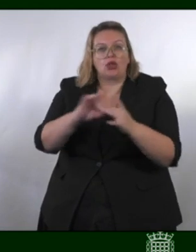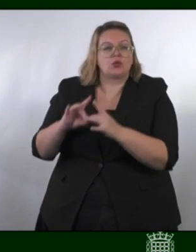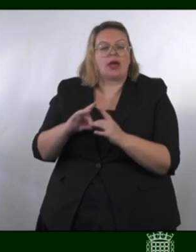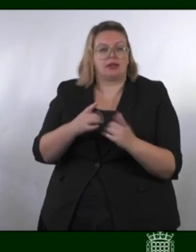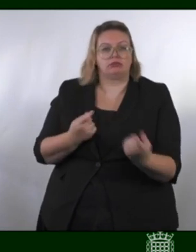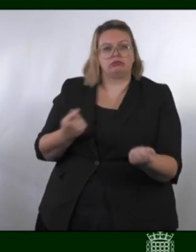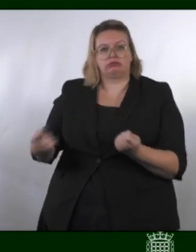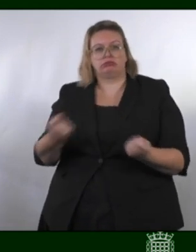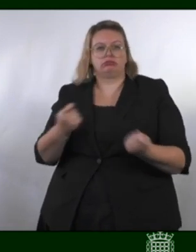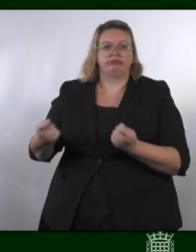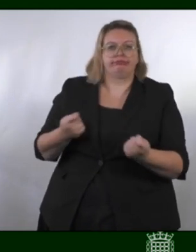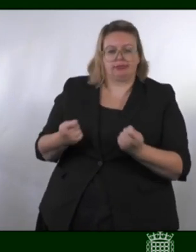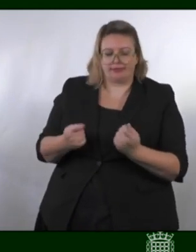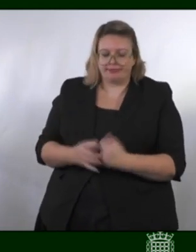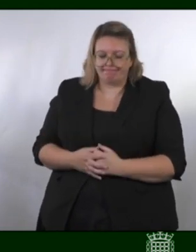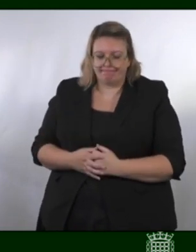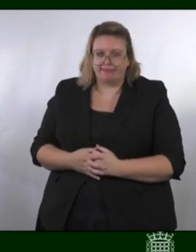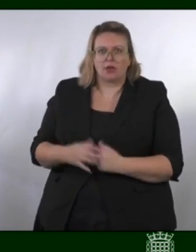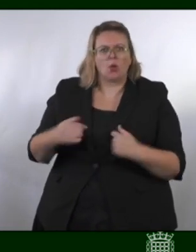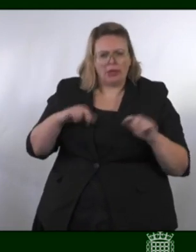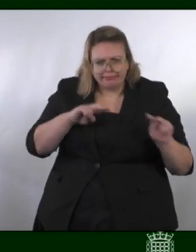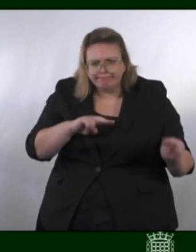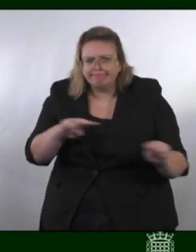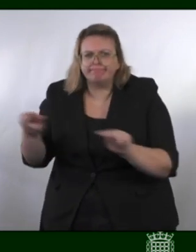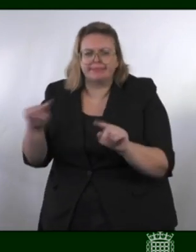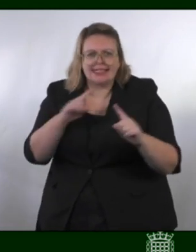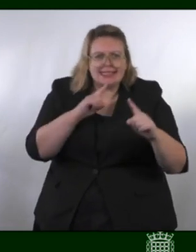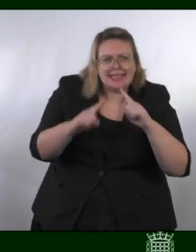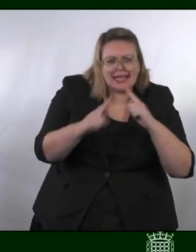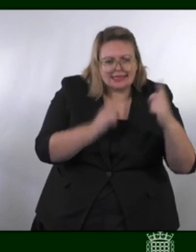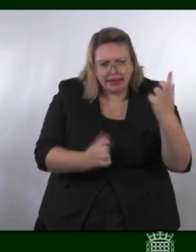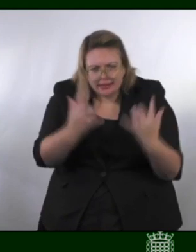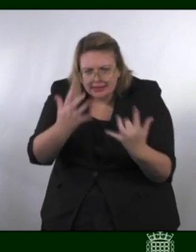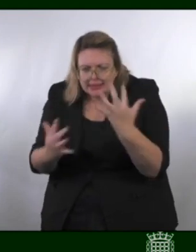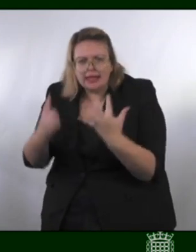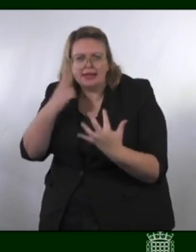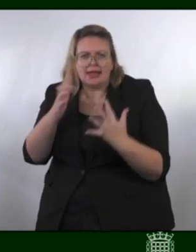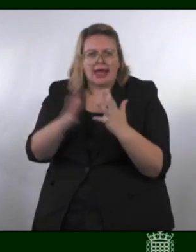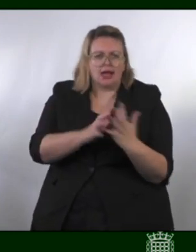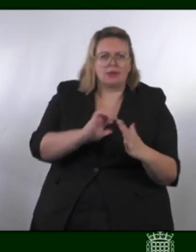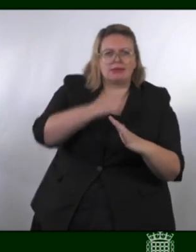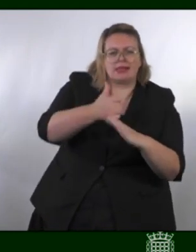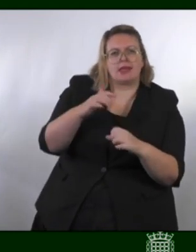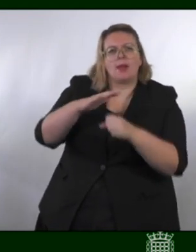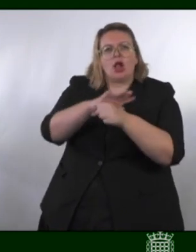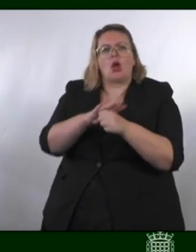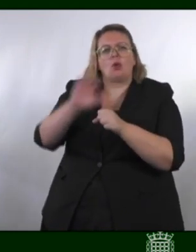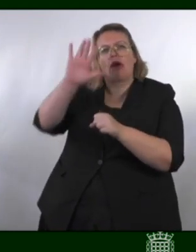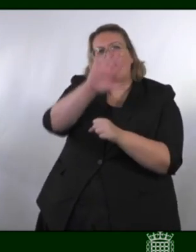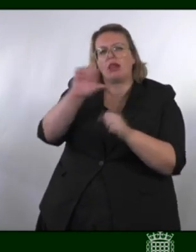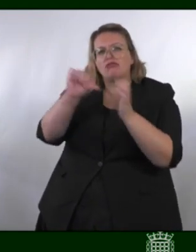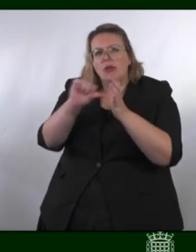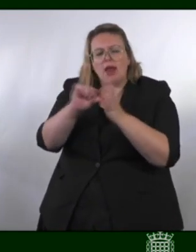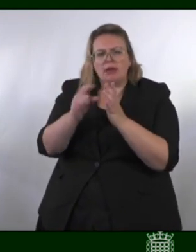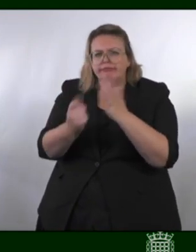have been vigilant in monitoring the data and putting in place targeted local measures so we can bear down hard on the virus wherever we